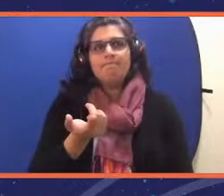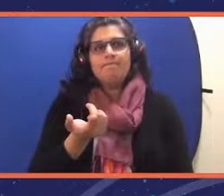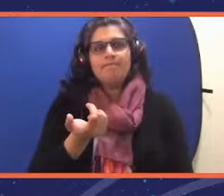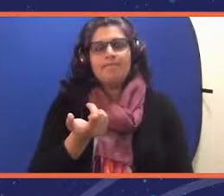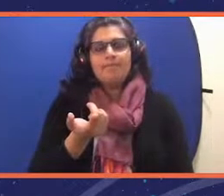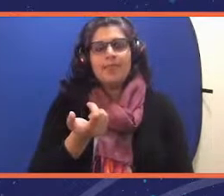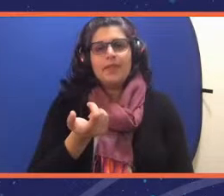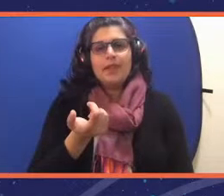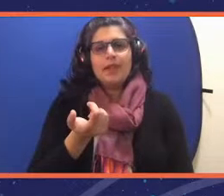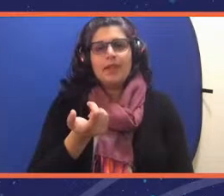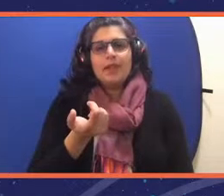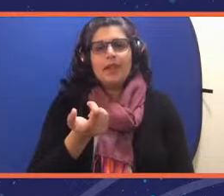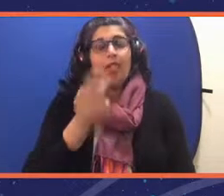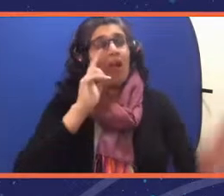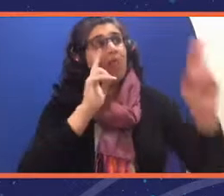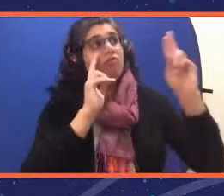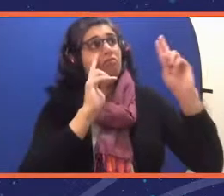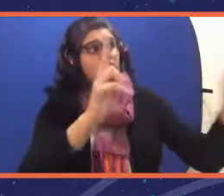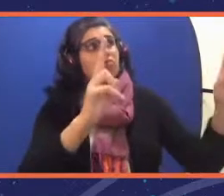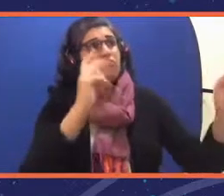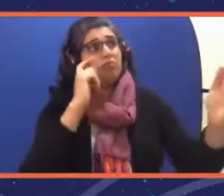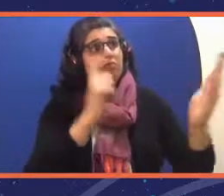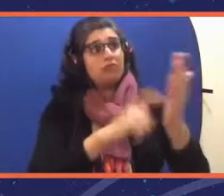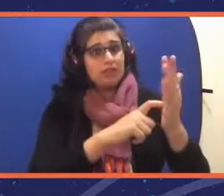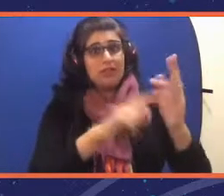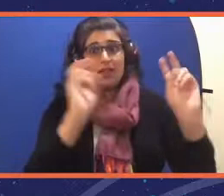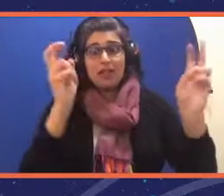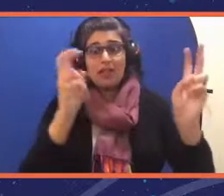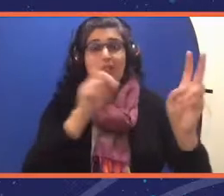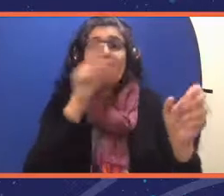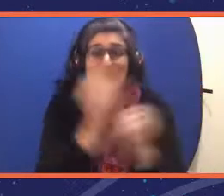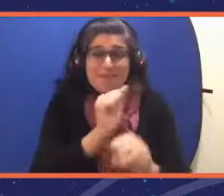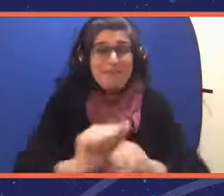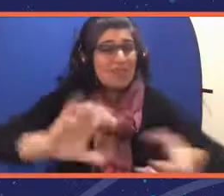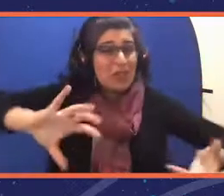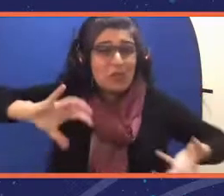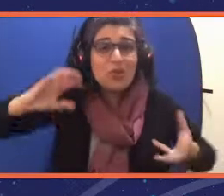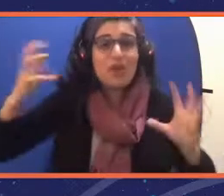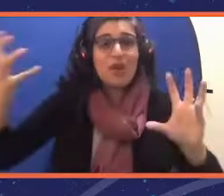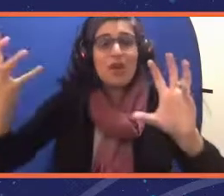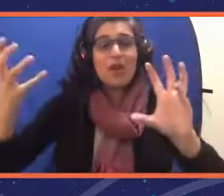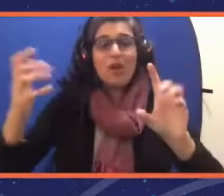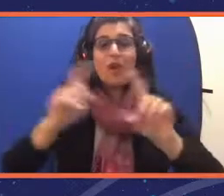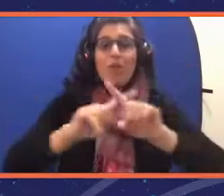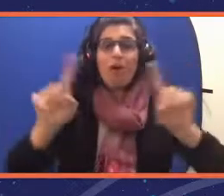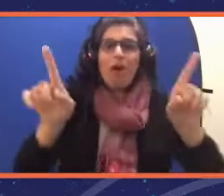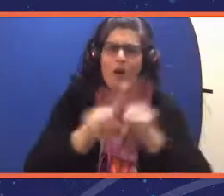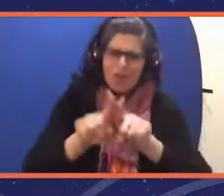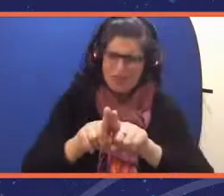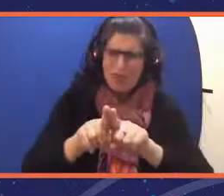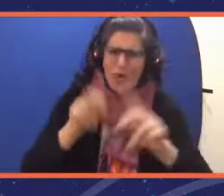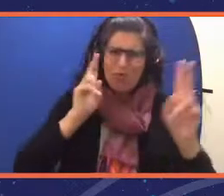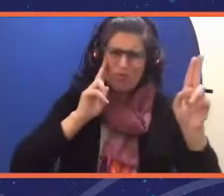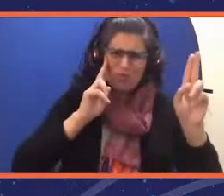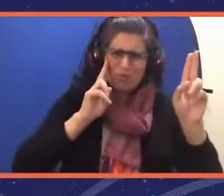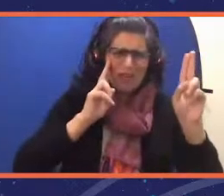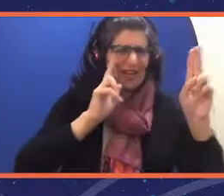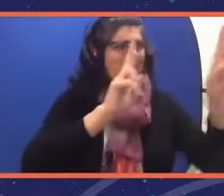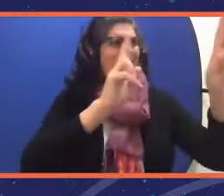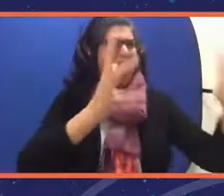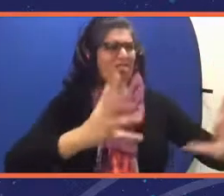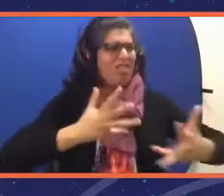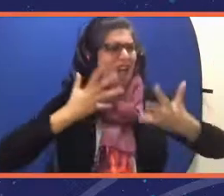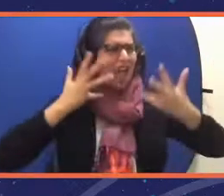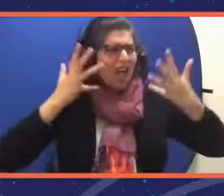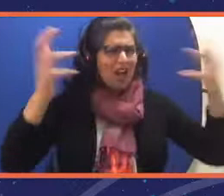really acknowledge the issue and acknowledge that it is a crisis, but also acknowledge that there's been a lot of work being done to combat it and that we're